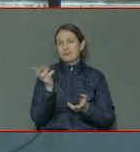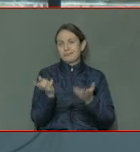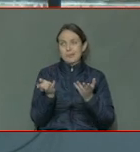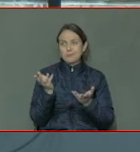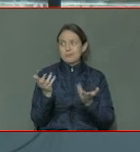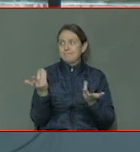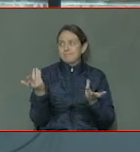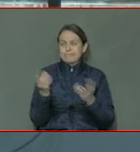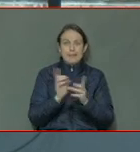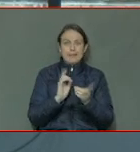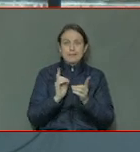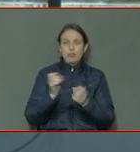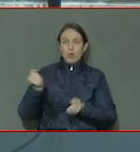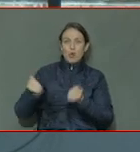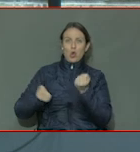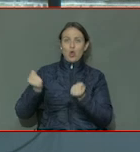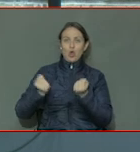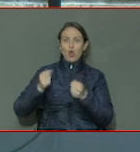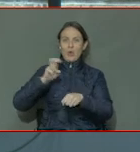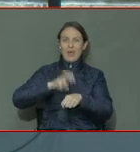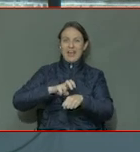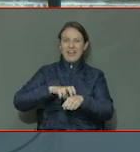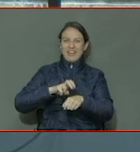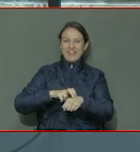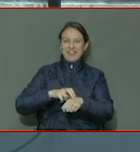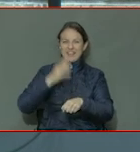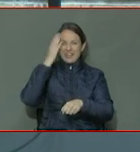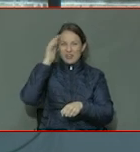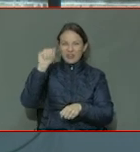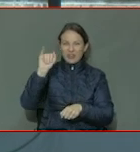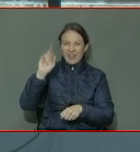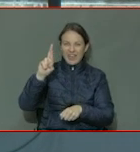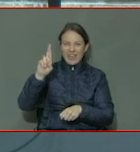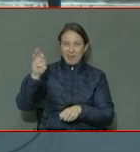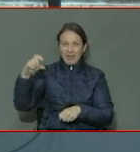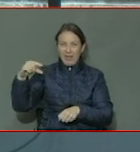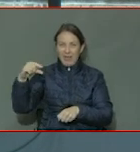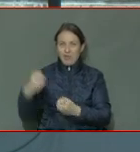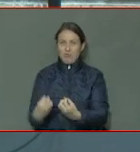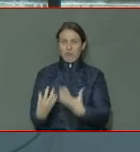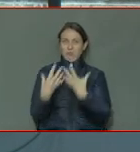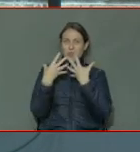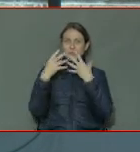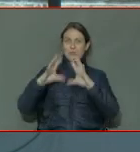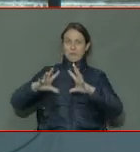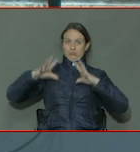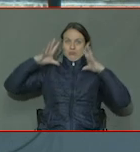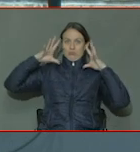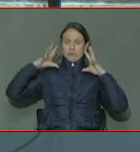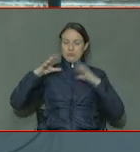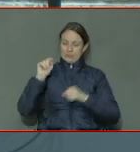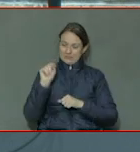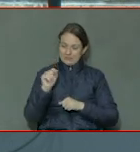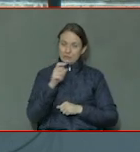like, why must a car have airbags? Then you use this formula to lead your discussion.